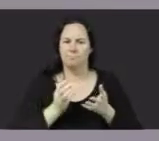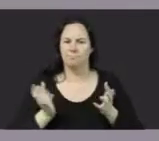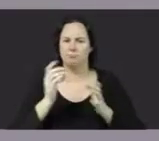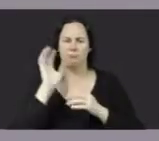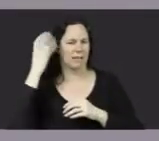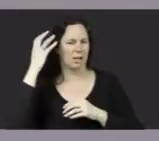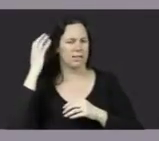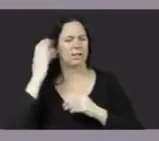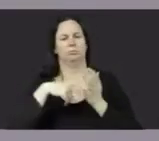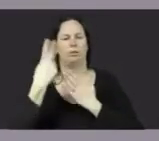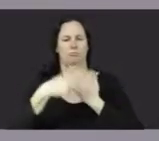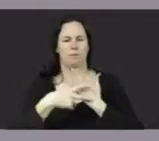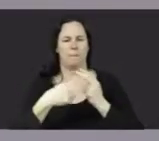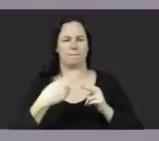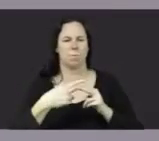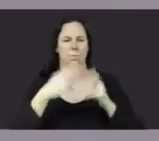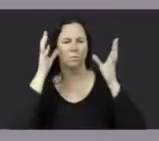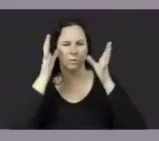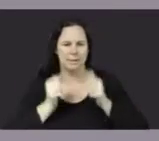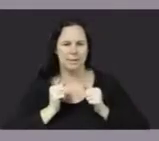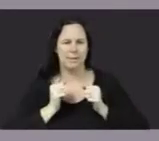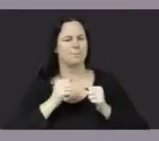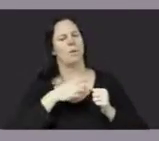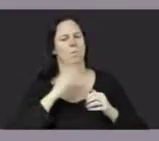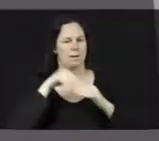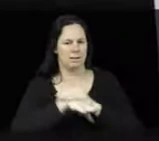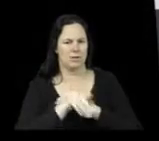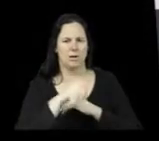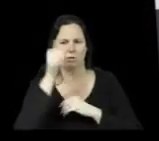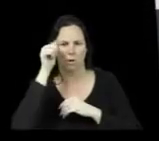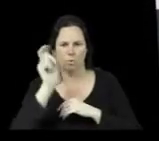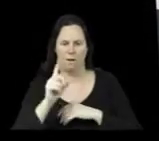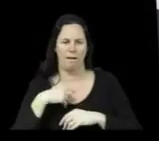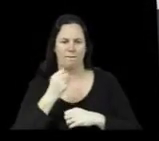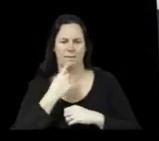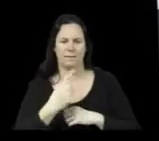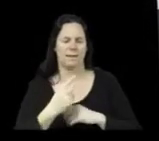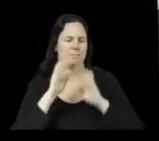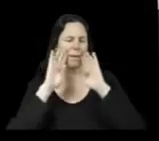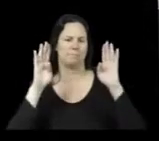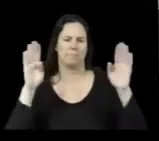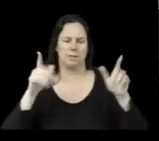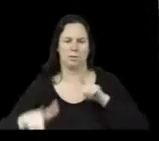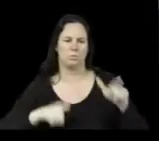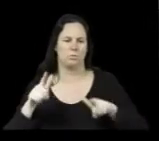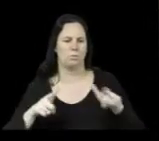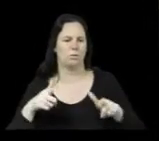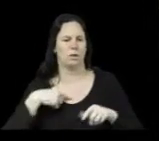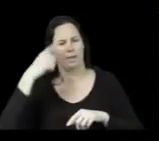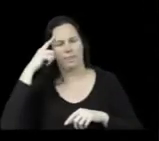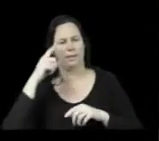for an autism radio program, and I went with it. And you know, I have to say it's been an amazing